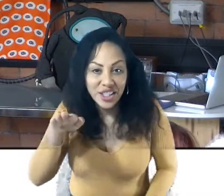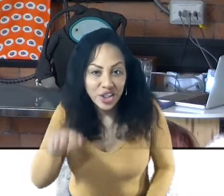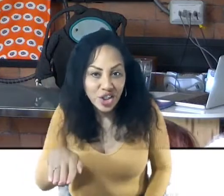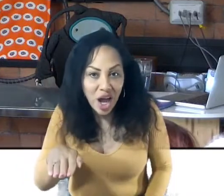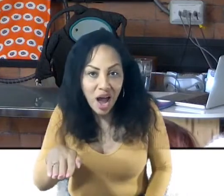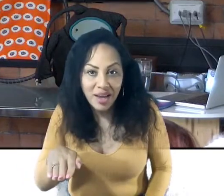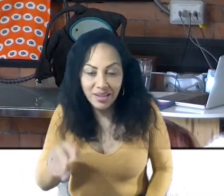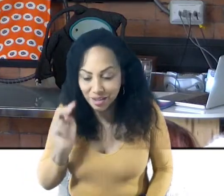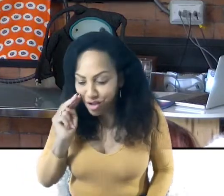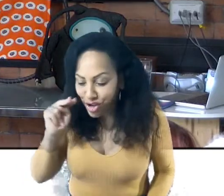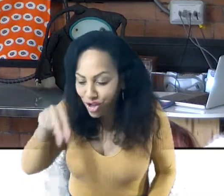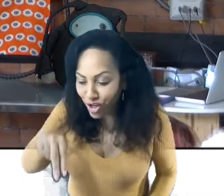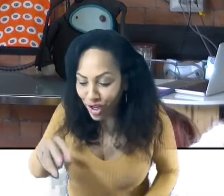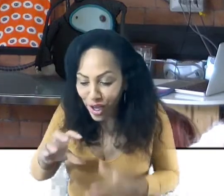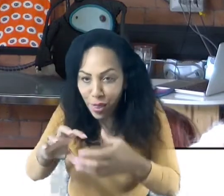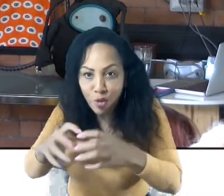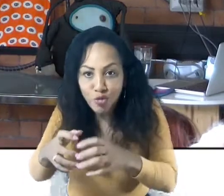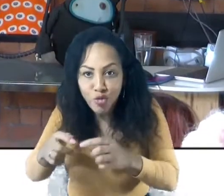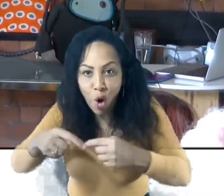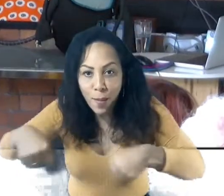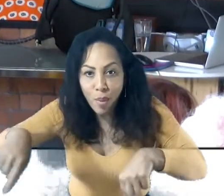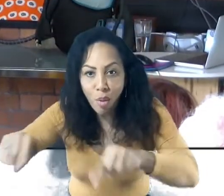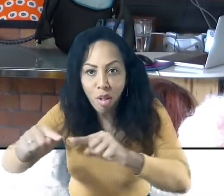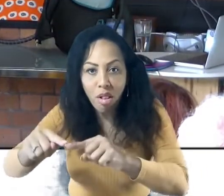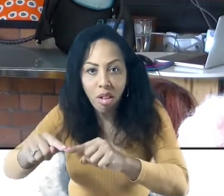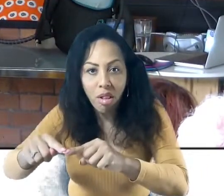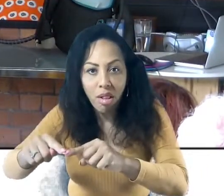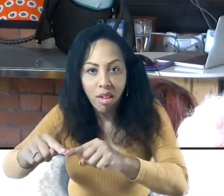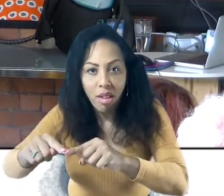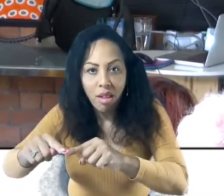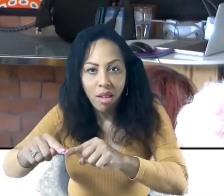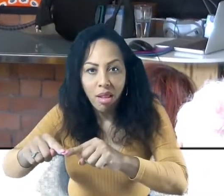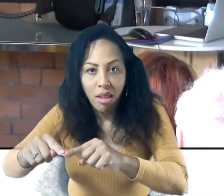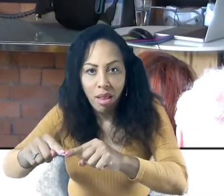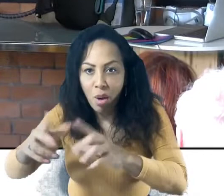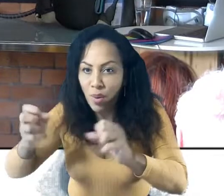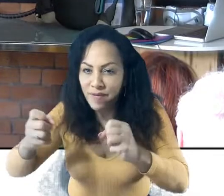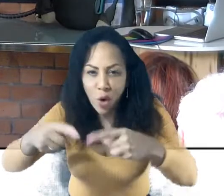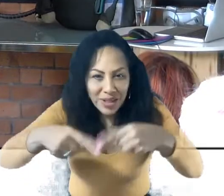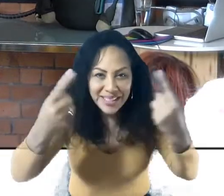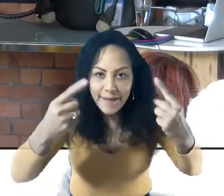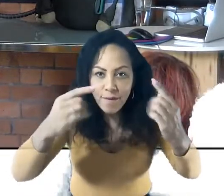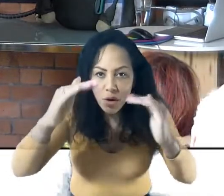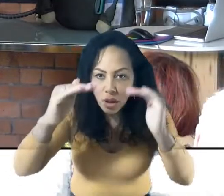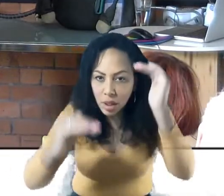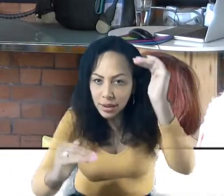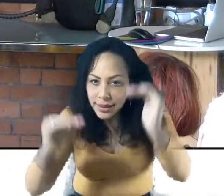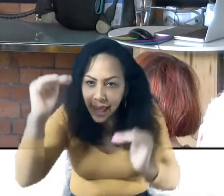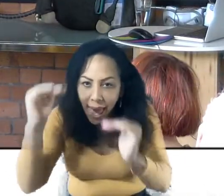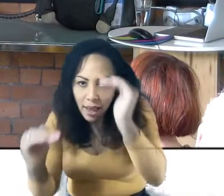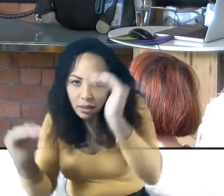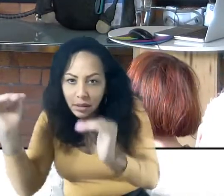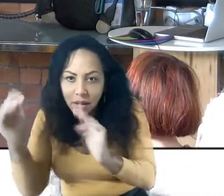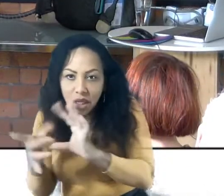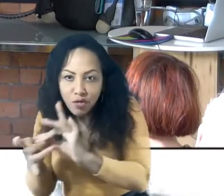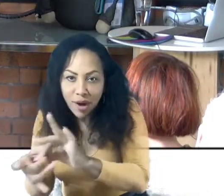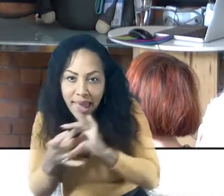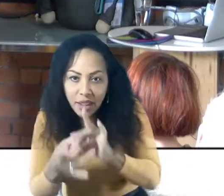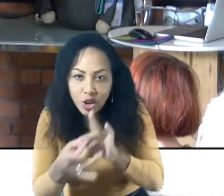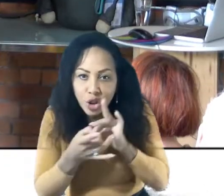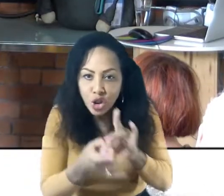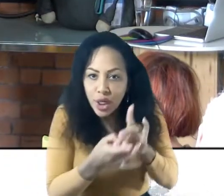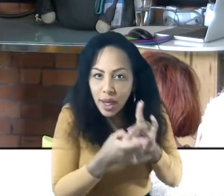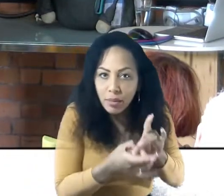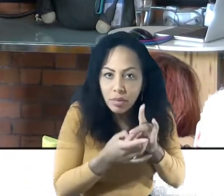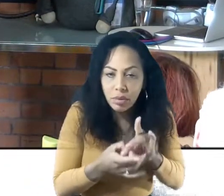pool. We've got these scales of relationship, and it doesn't matter how close you focus